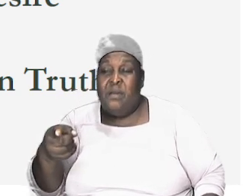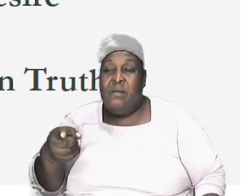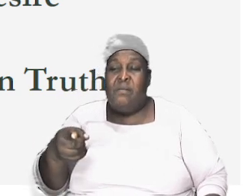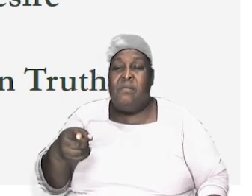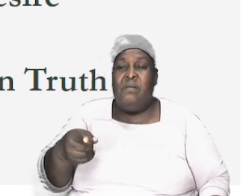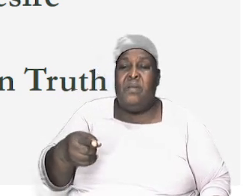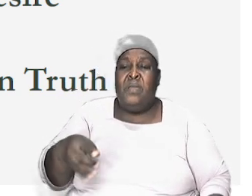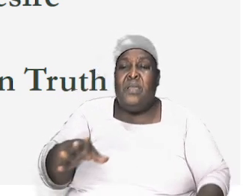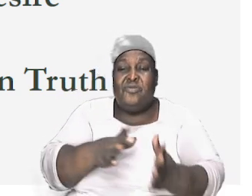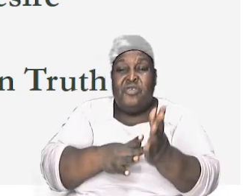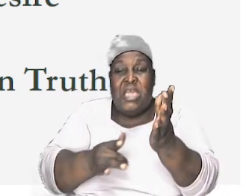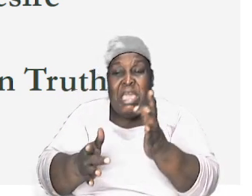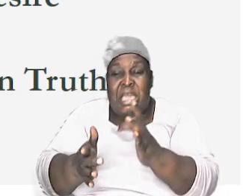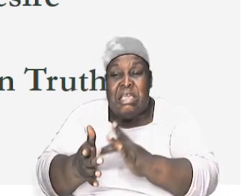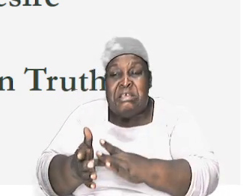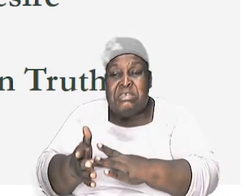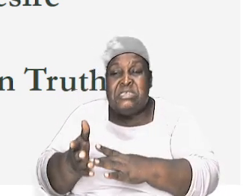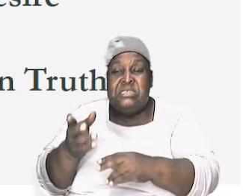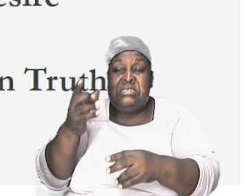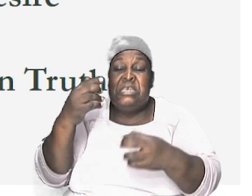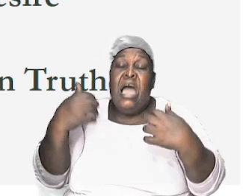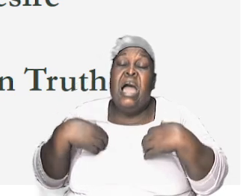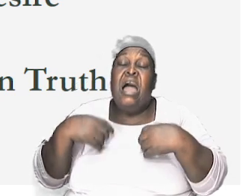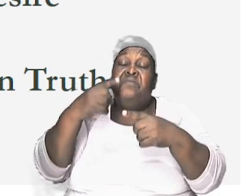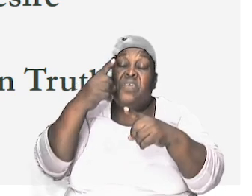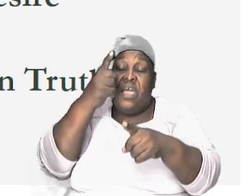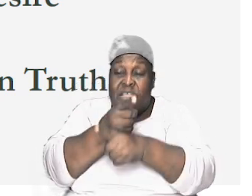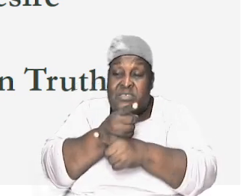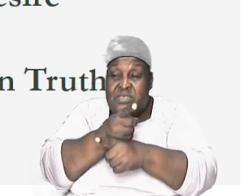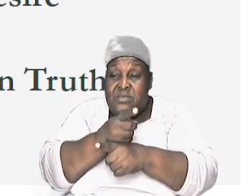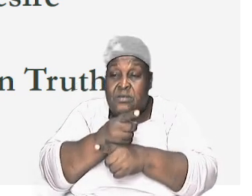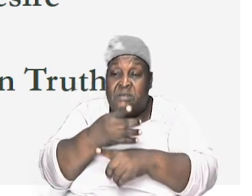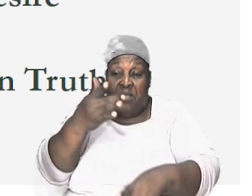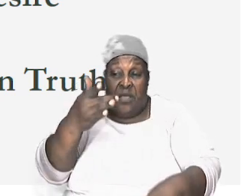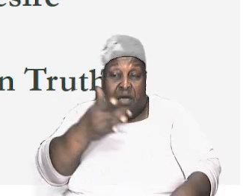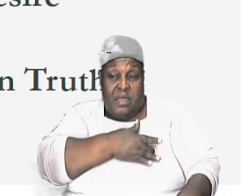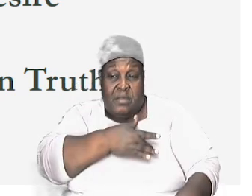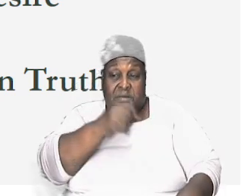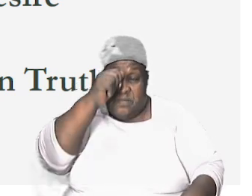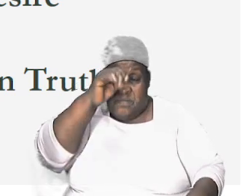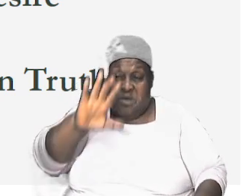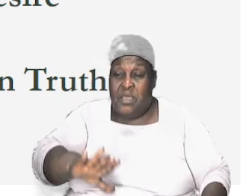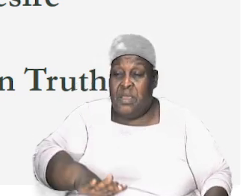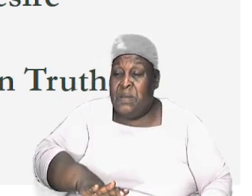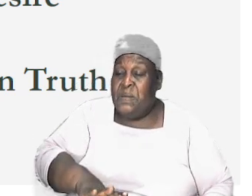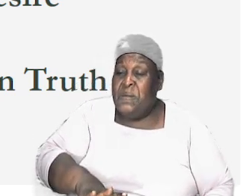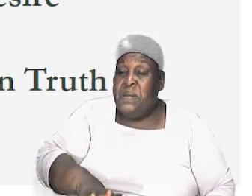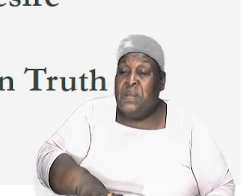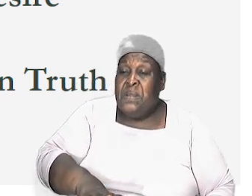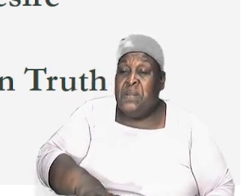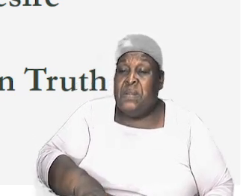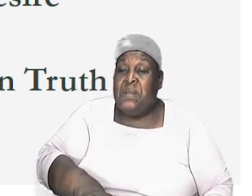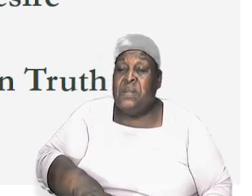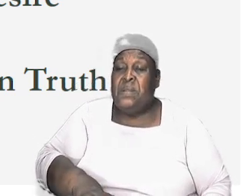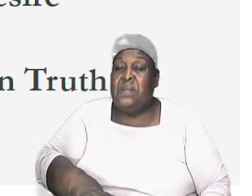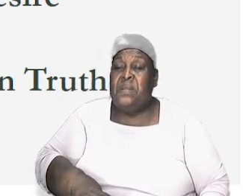that Jesus has the answer to the thug on the hearts of men. Amen. It reveals